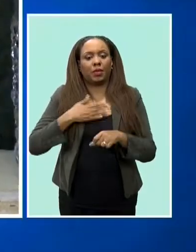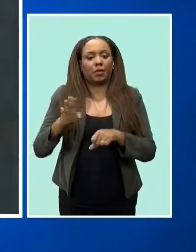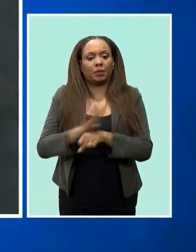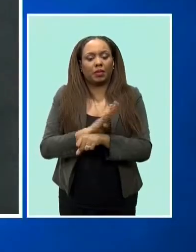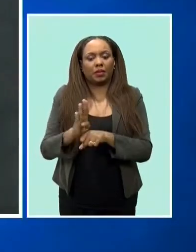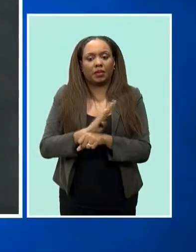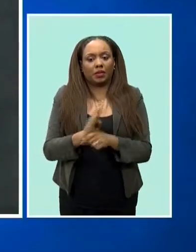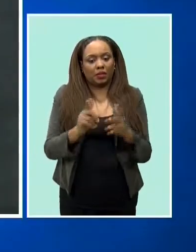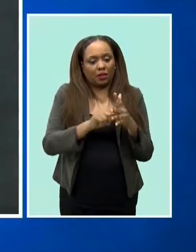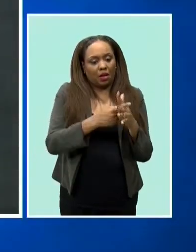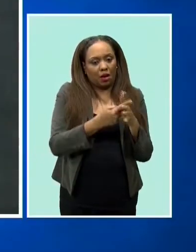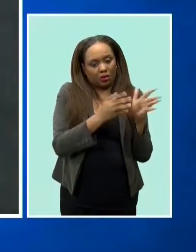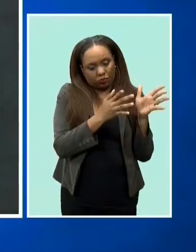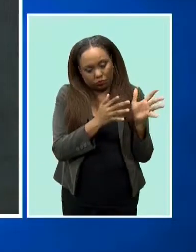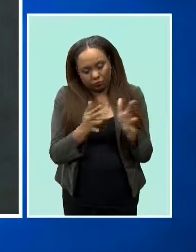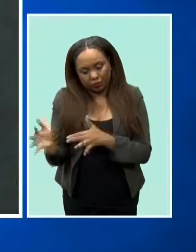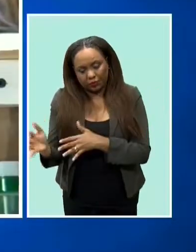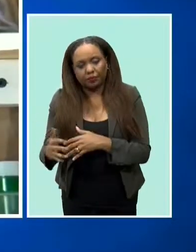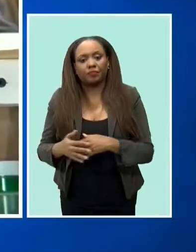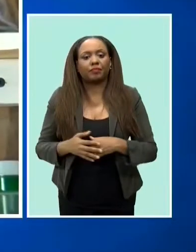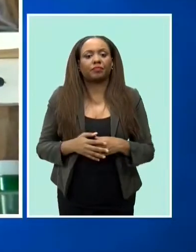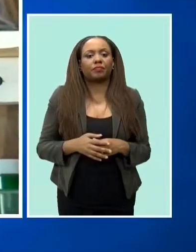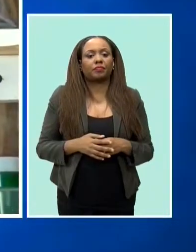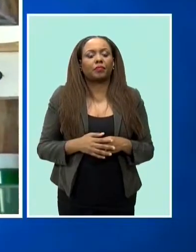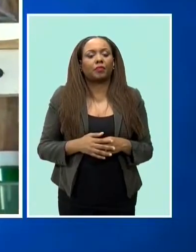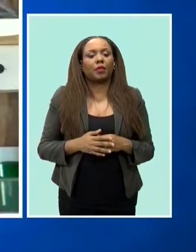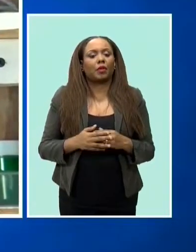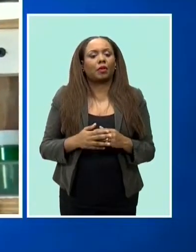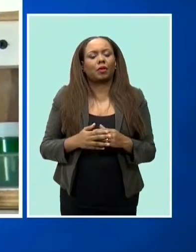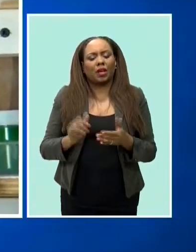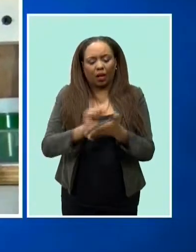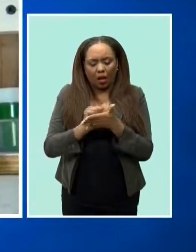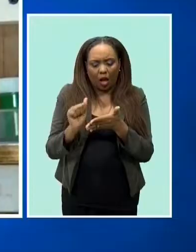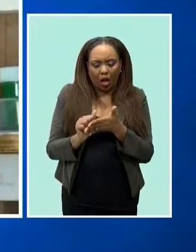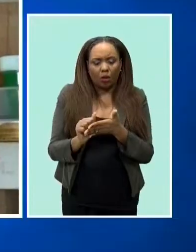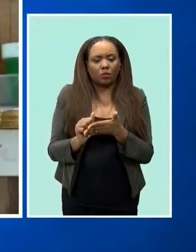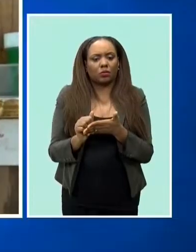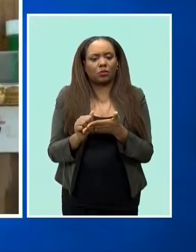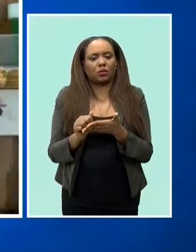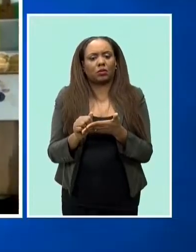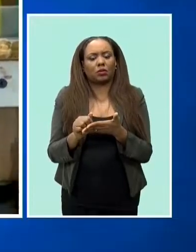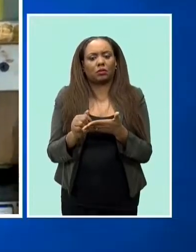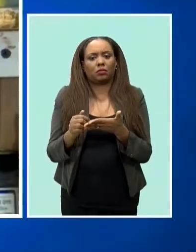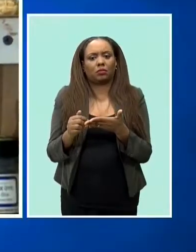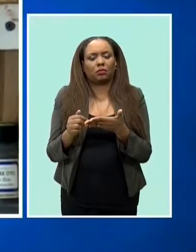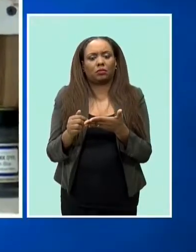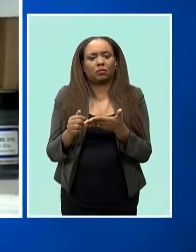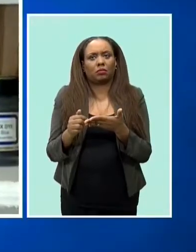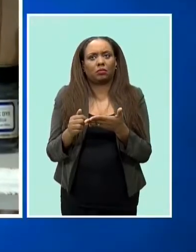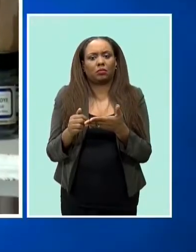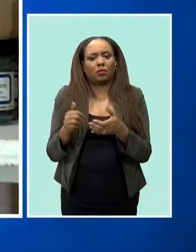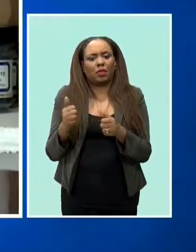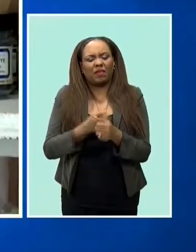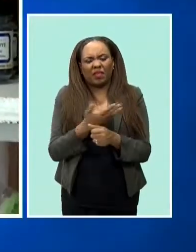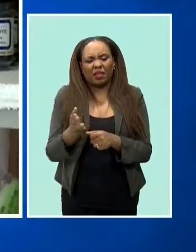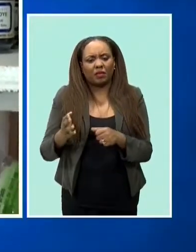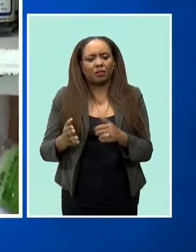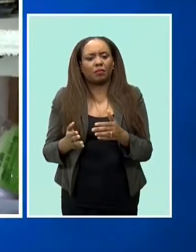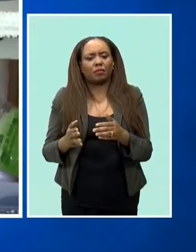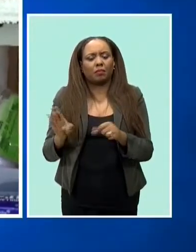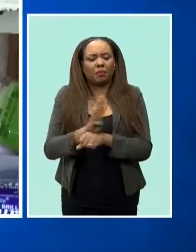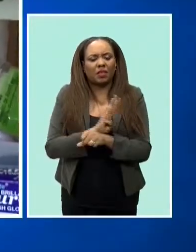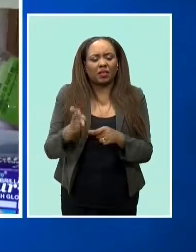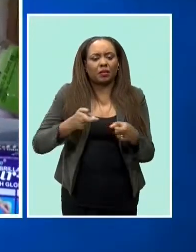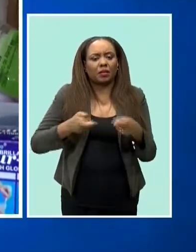scratch, where we would have learned to run our own books and basics in business